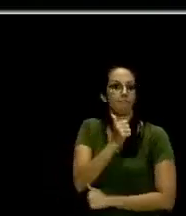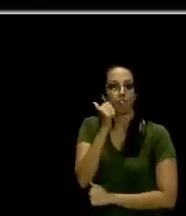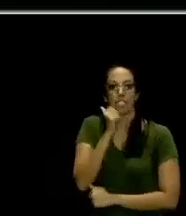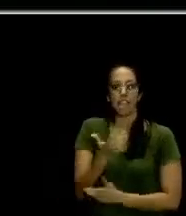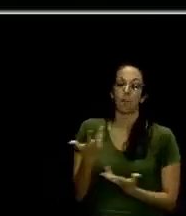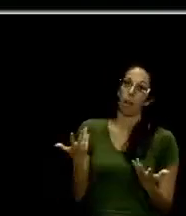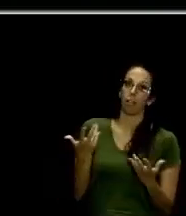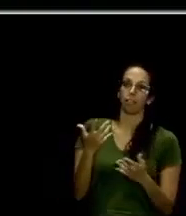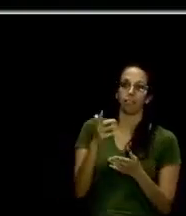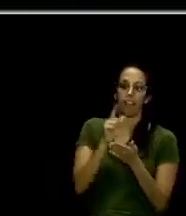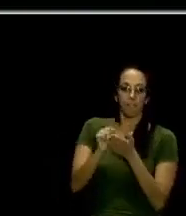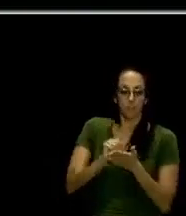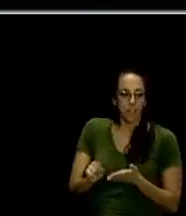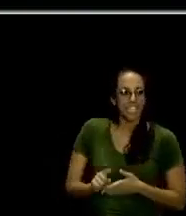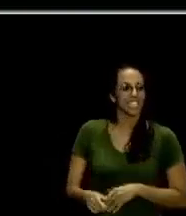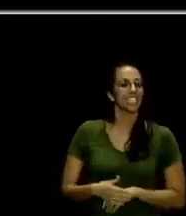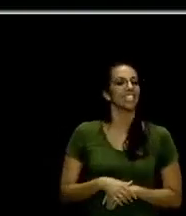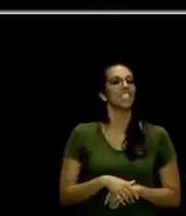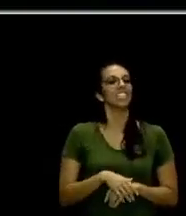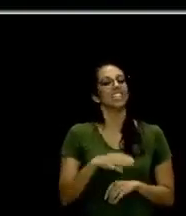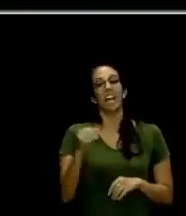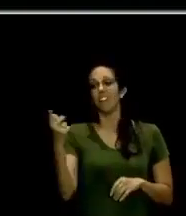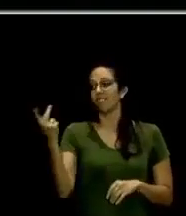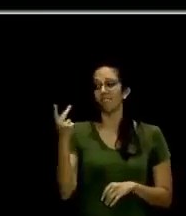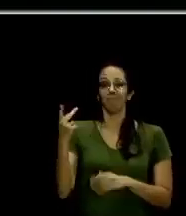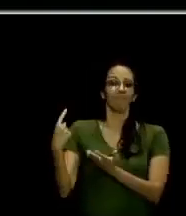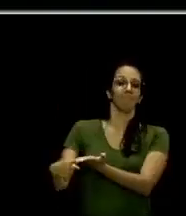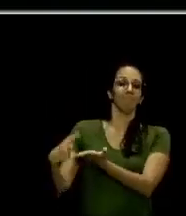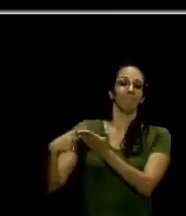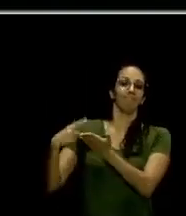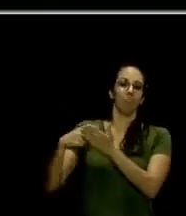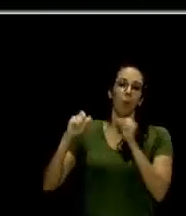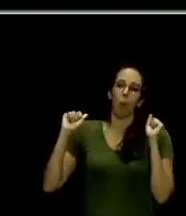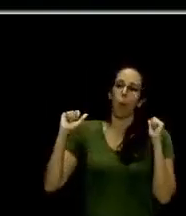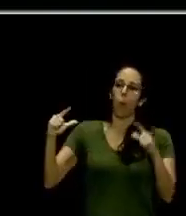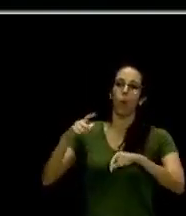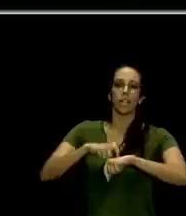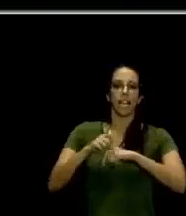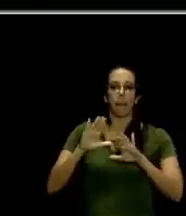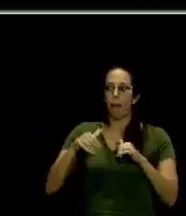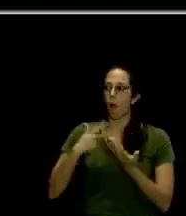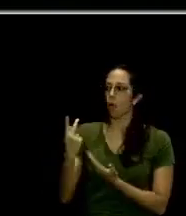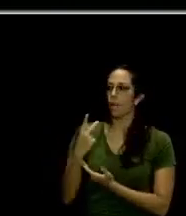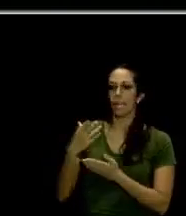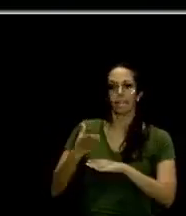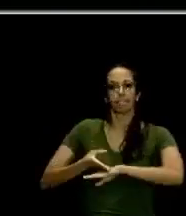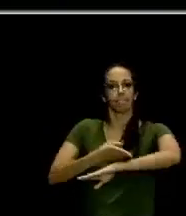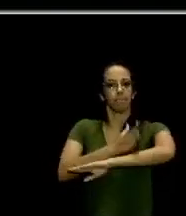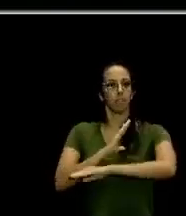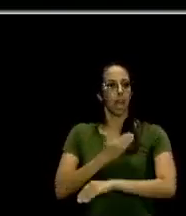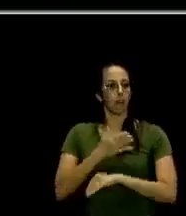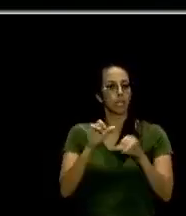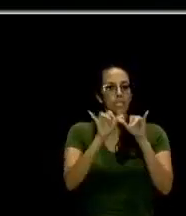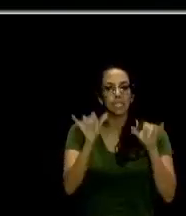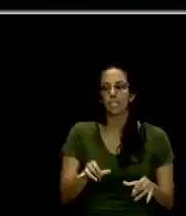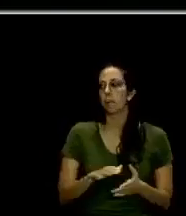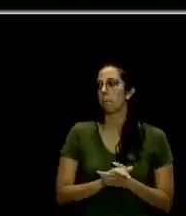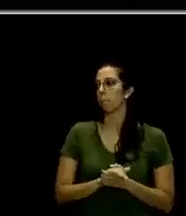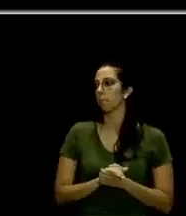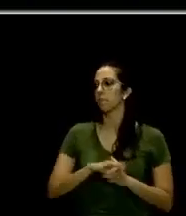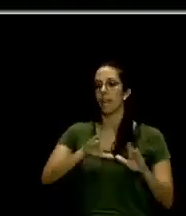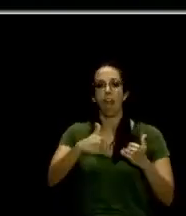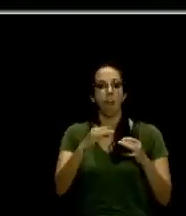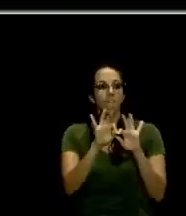day, week. And we talk all the time about how we can better strengthen our system, how families